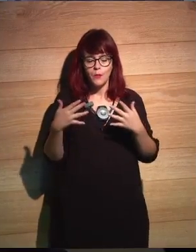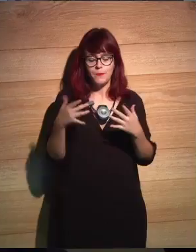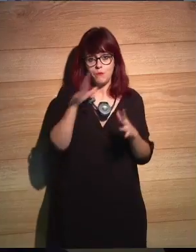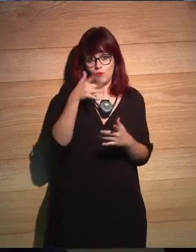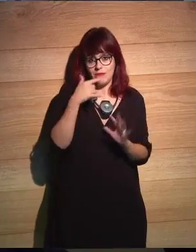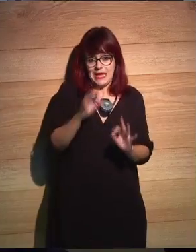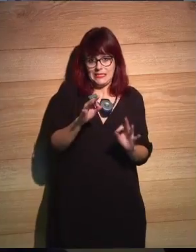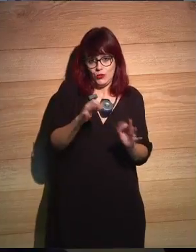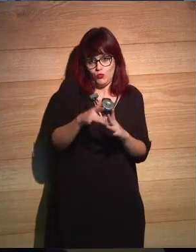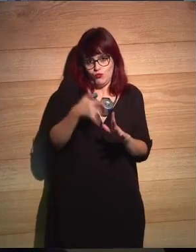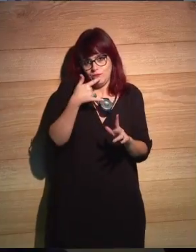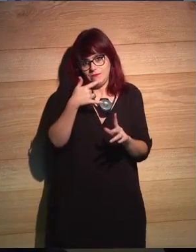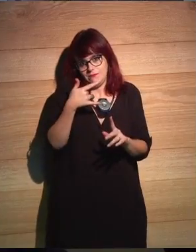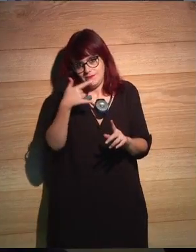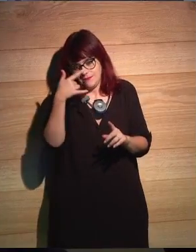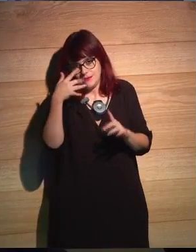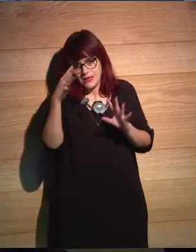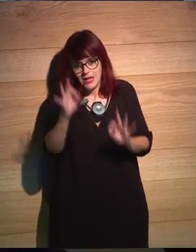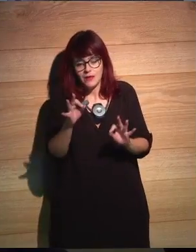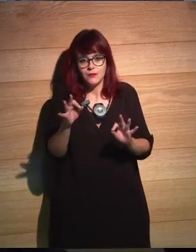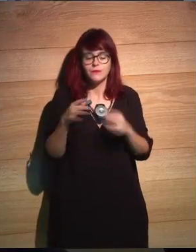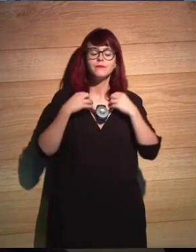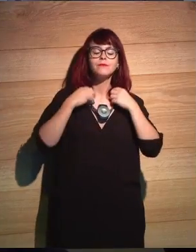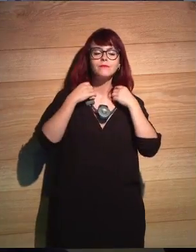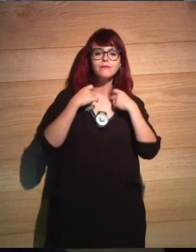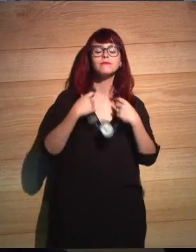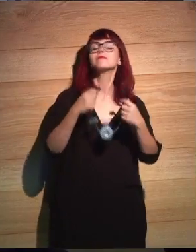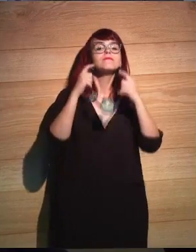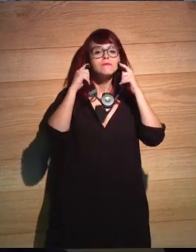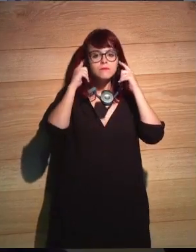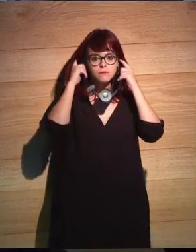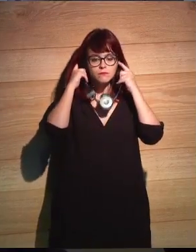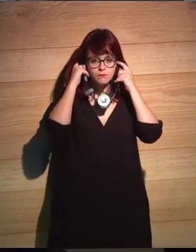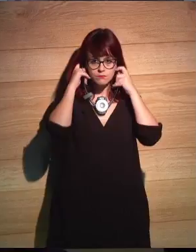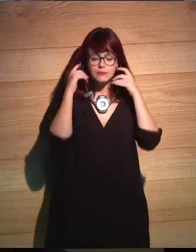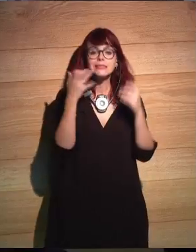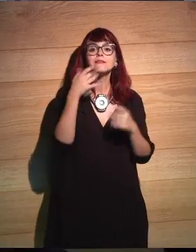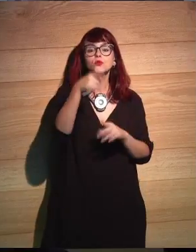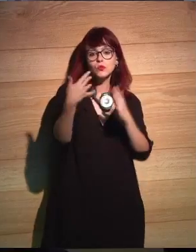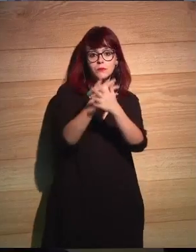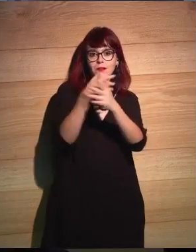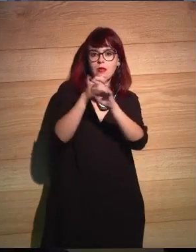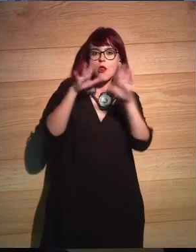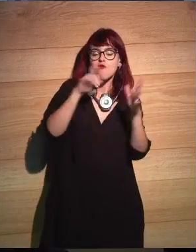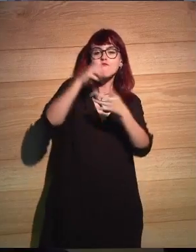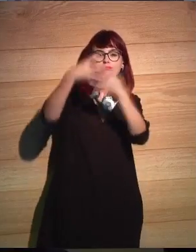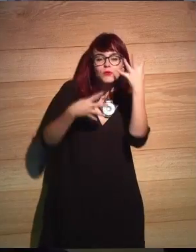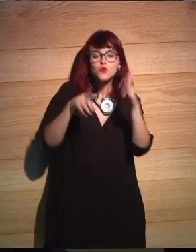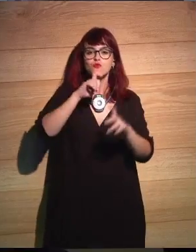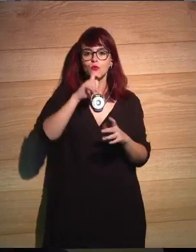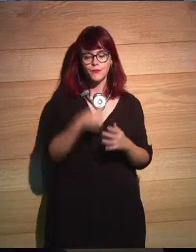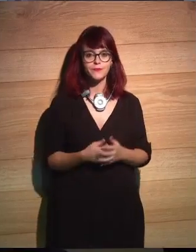main features, the main characteristics that would define Norwegian literature? If you had to define it, how would you do